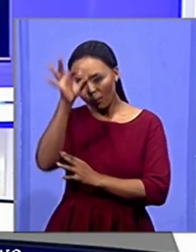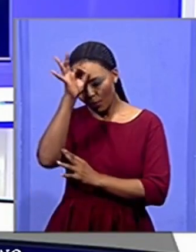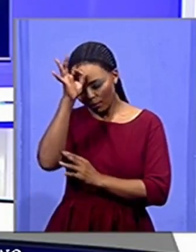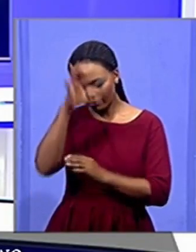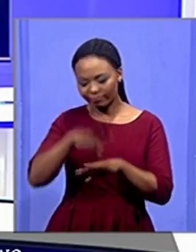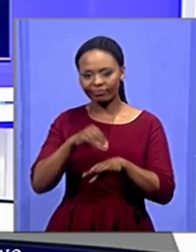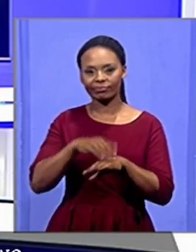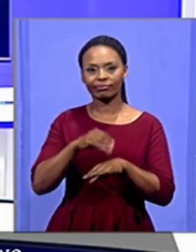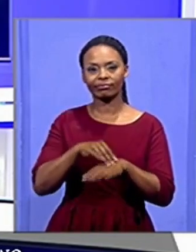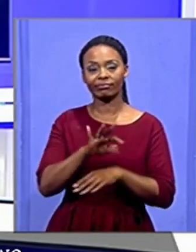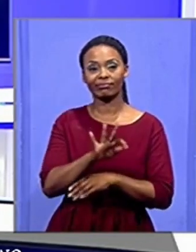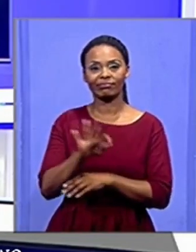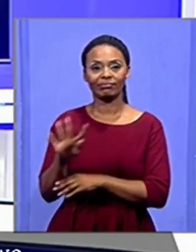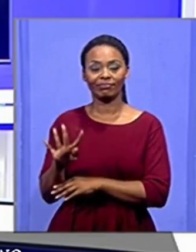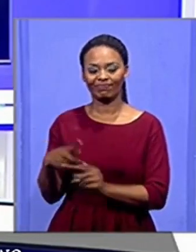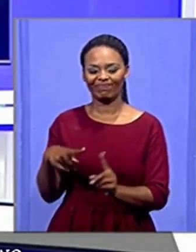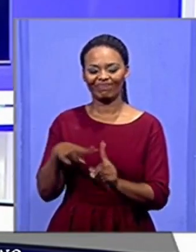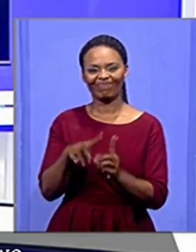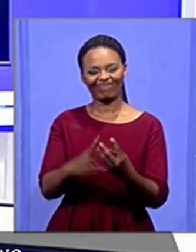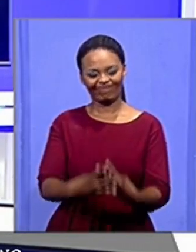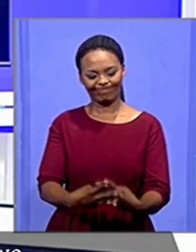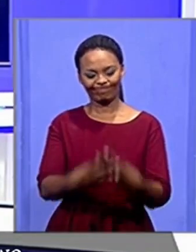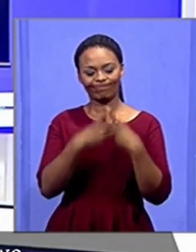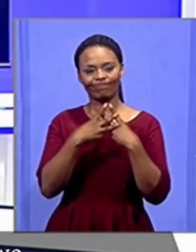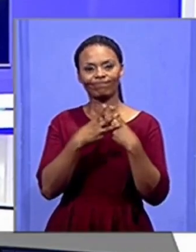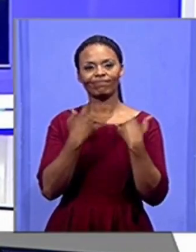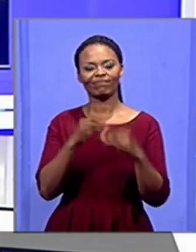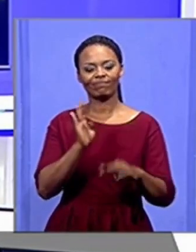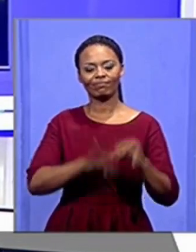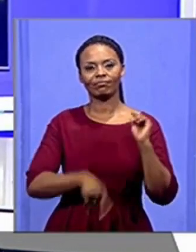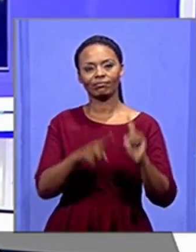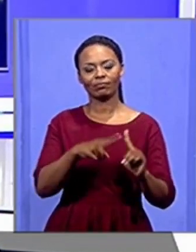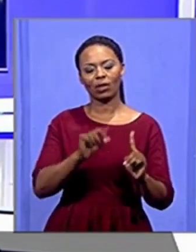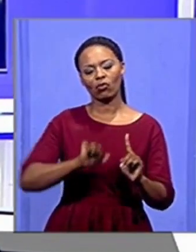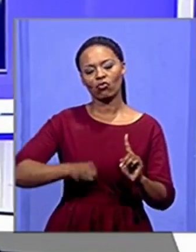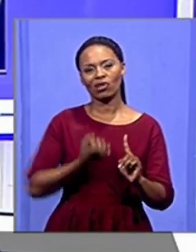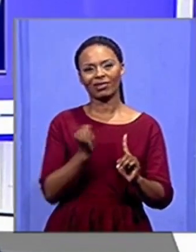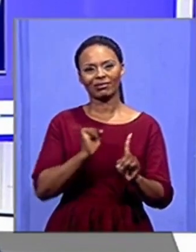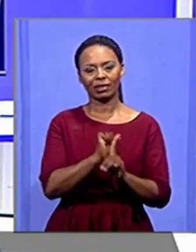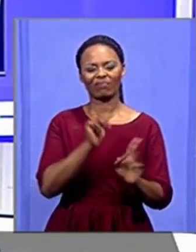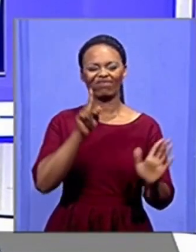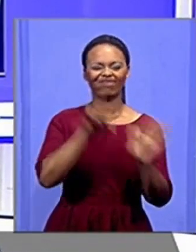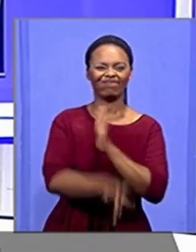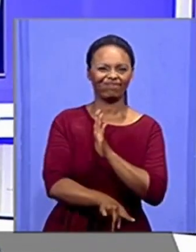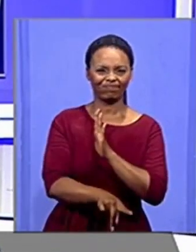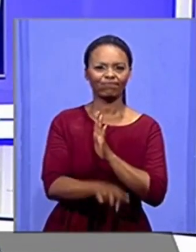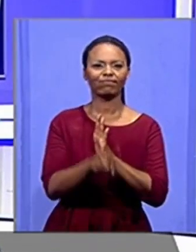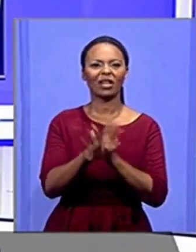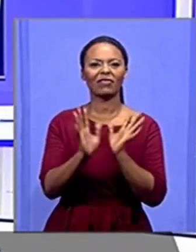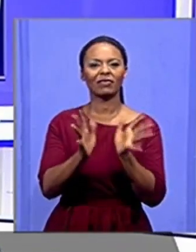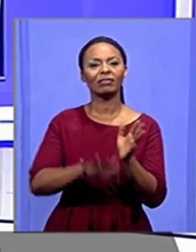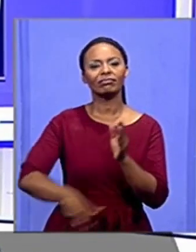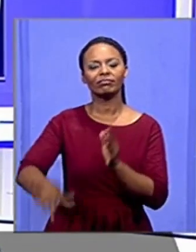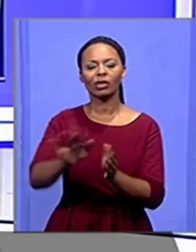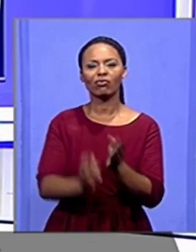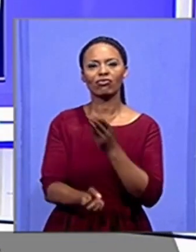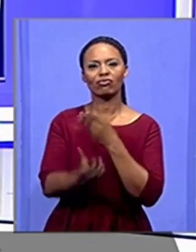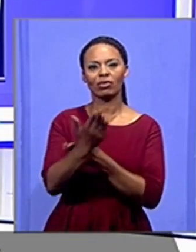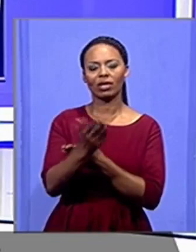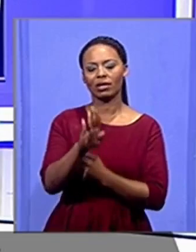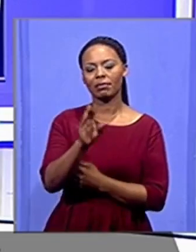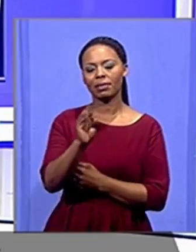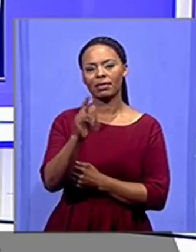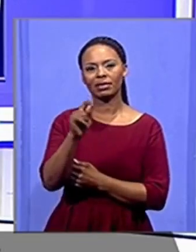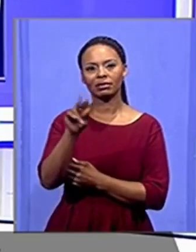mengwage 34 leo le golegilwego ka tatofatšo ya go bolaya mohumagadi wa lona ka Pabatene Mpumalanga le